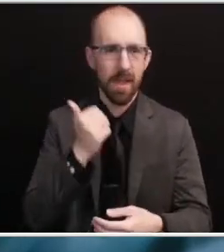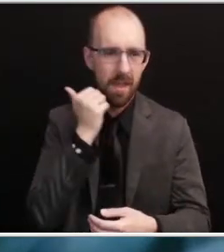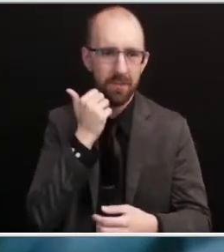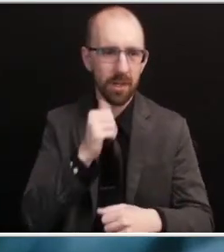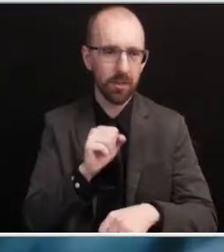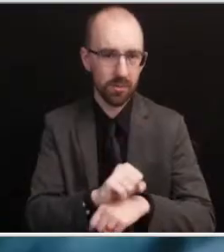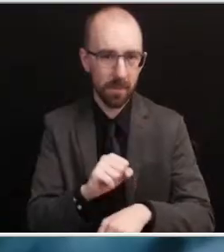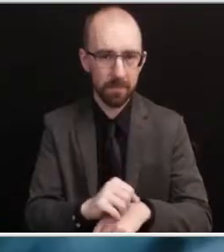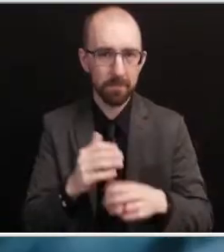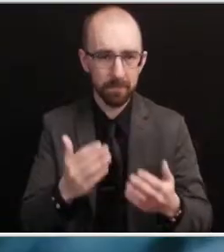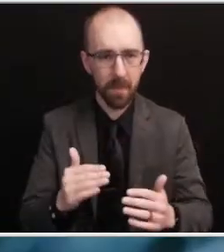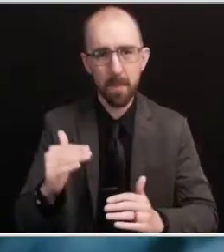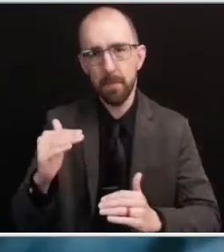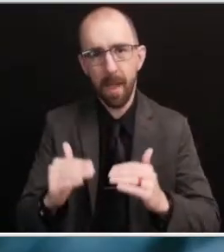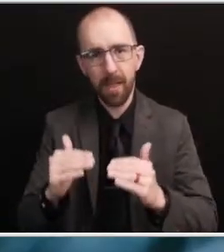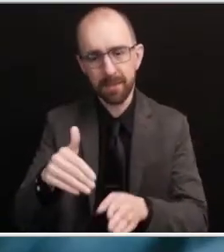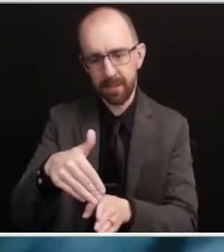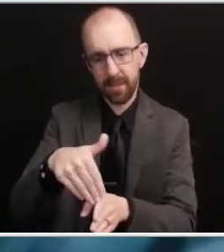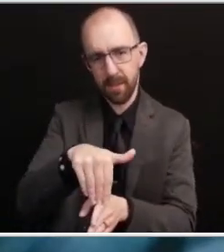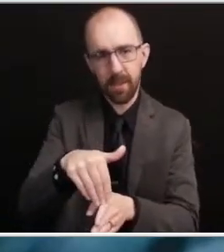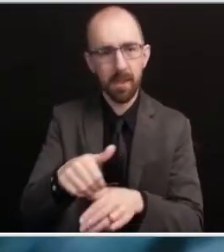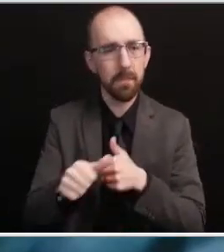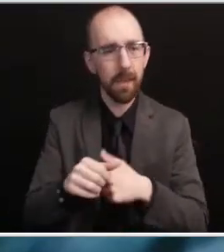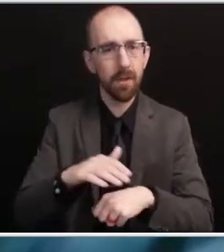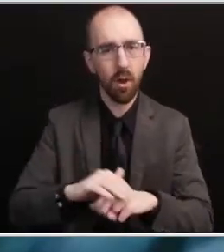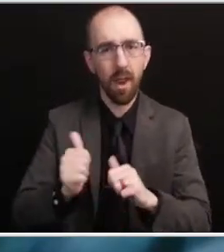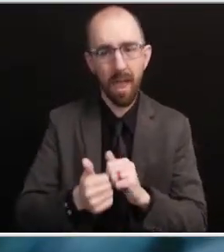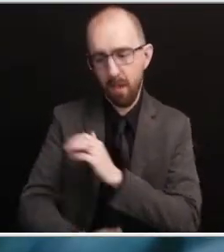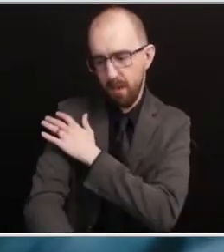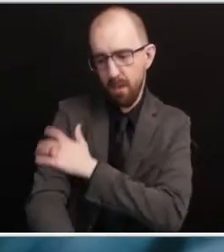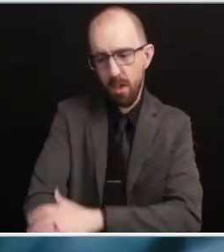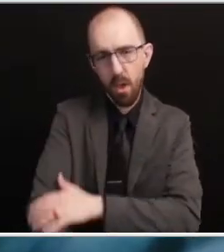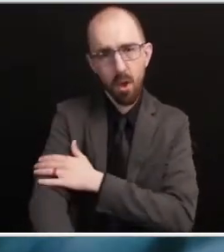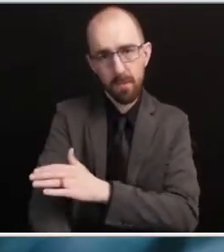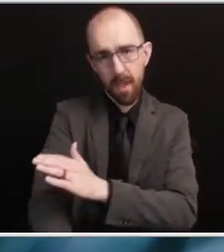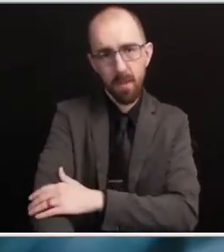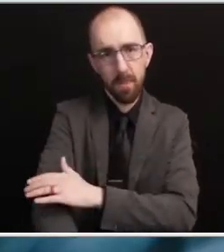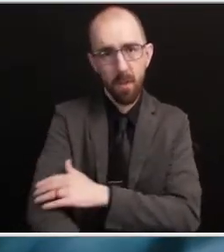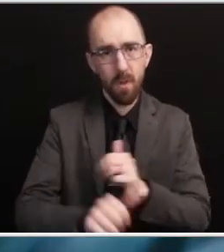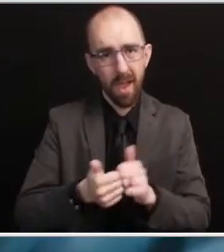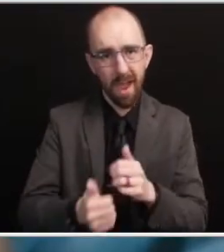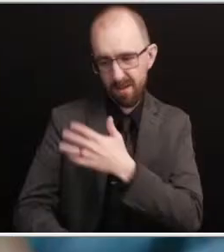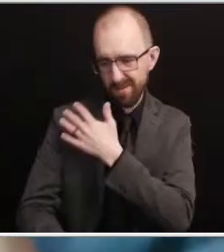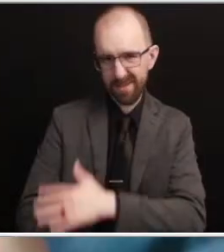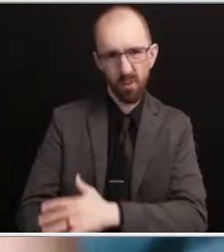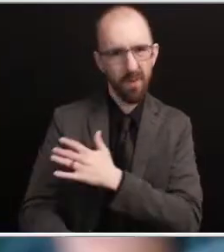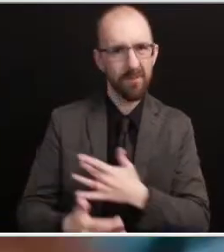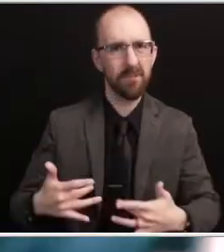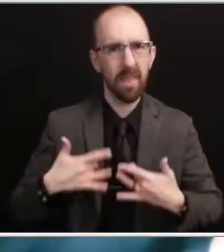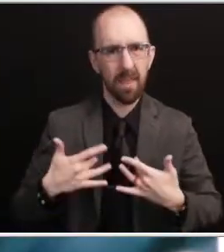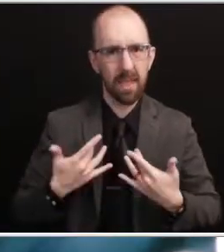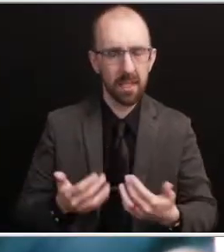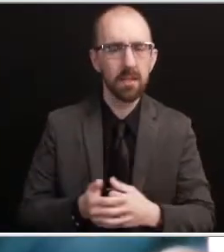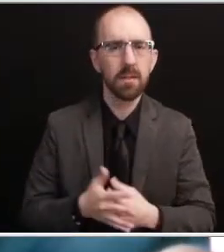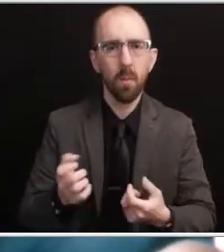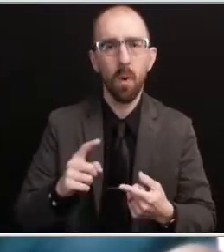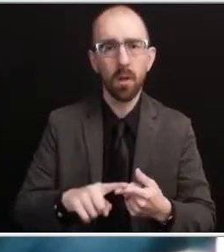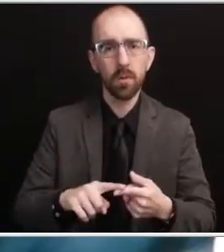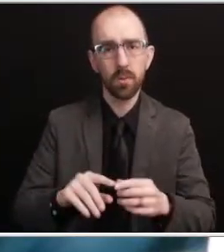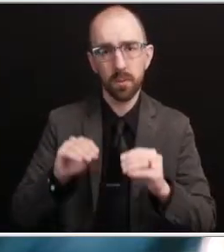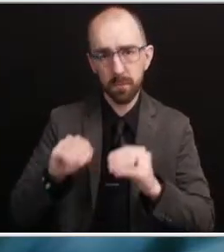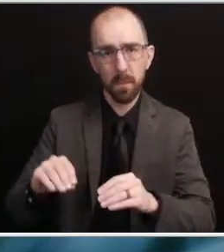is balancing the line based on how their arm and their elbow are feeling. I want to restore